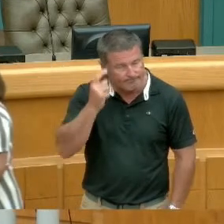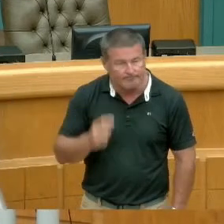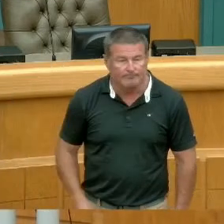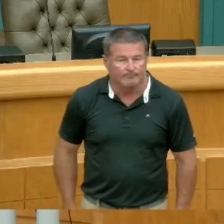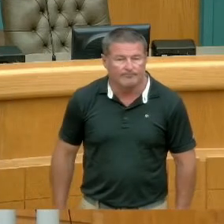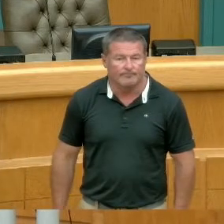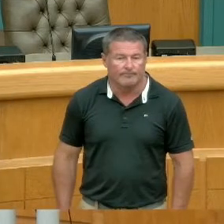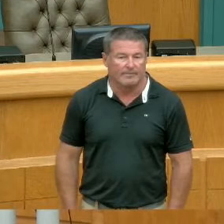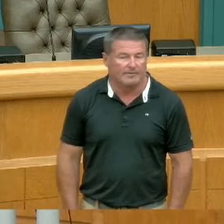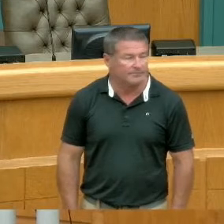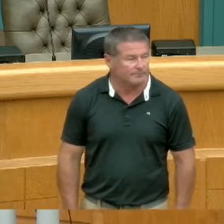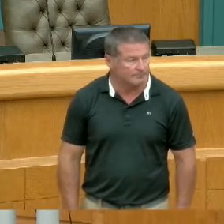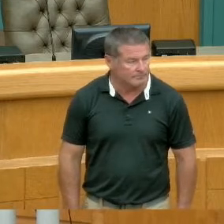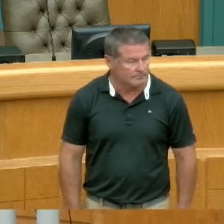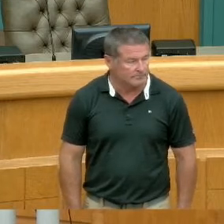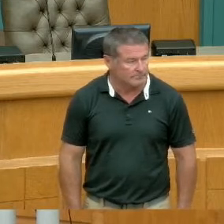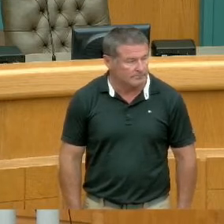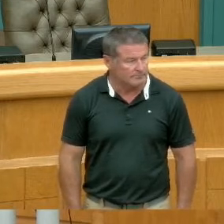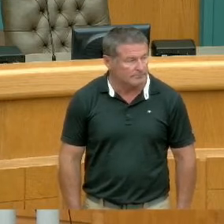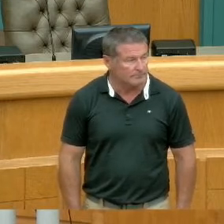al número